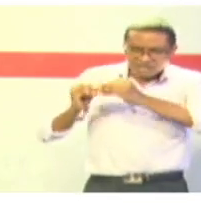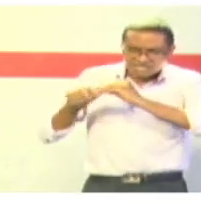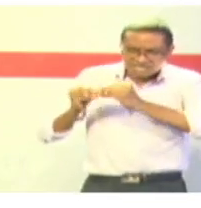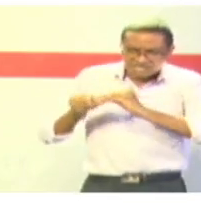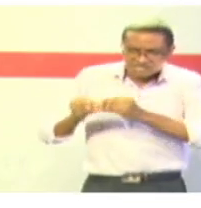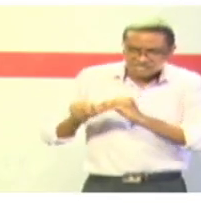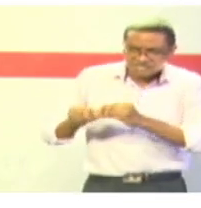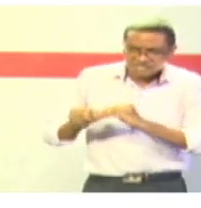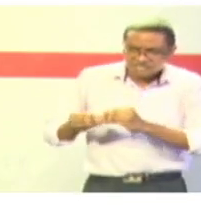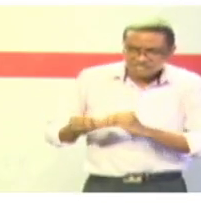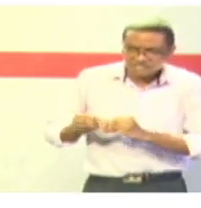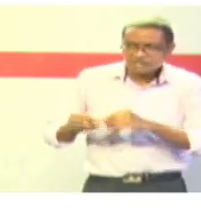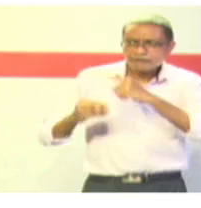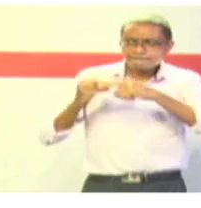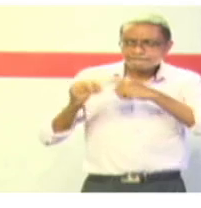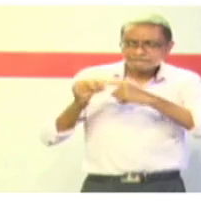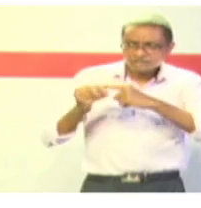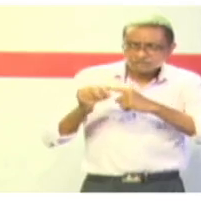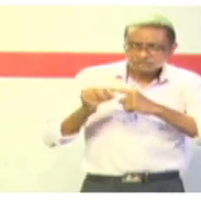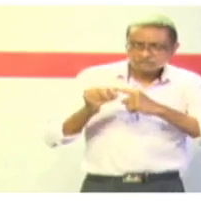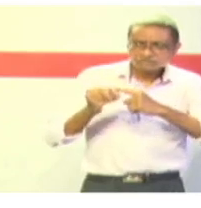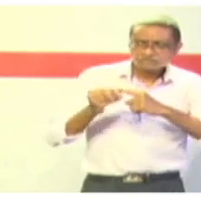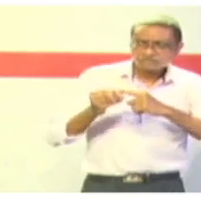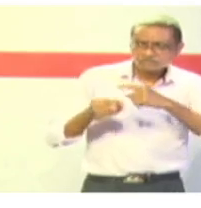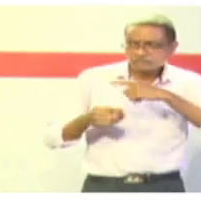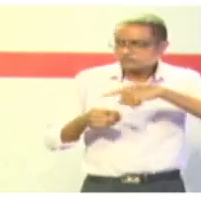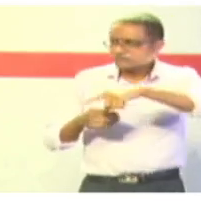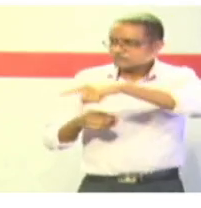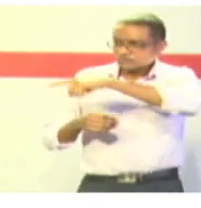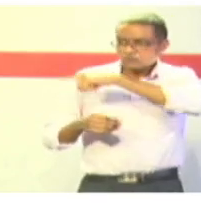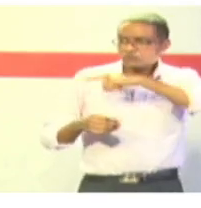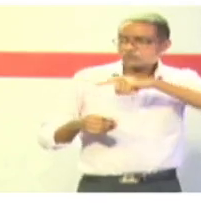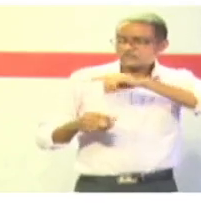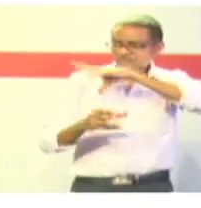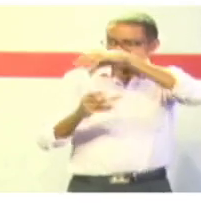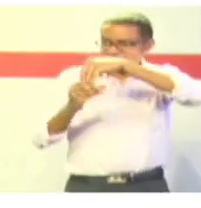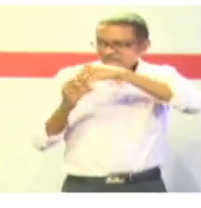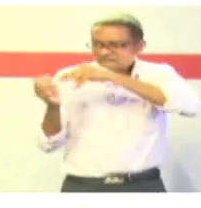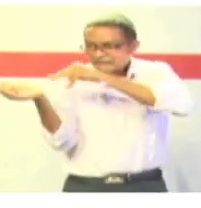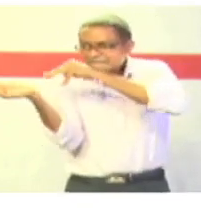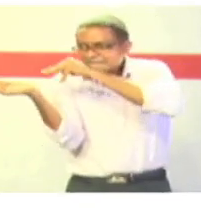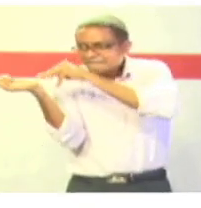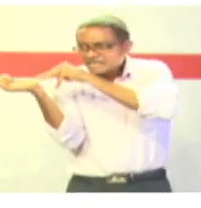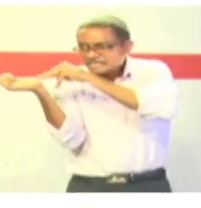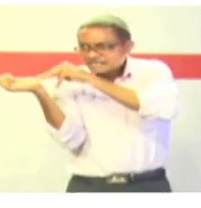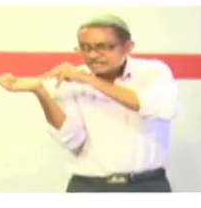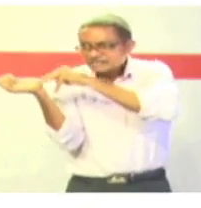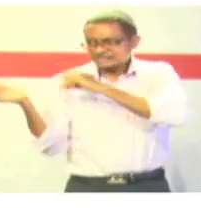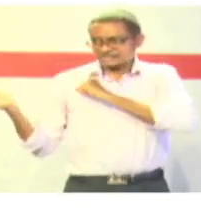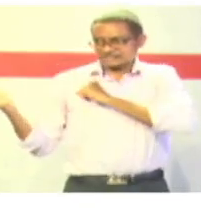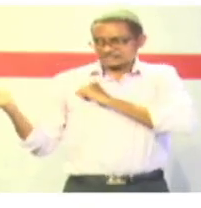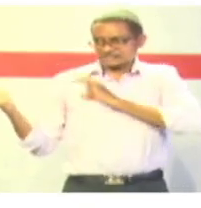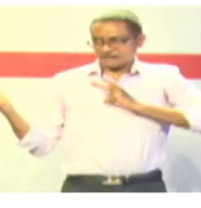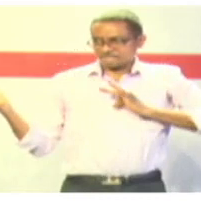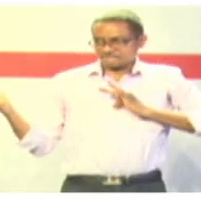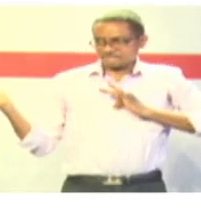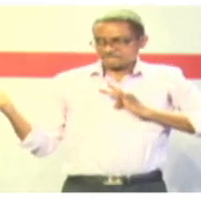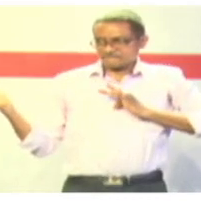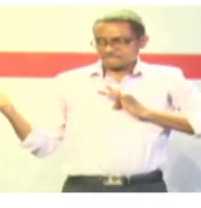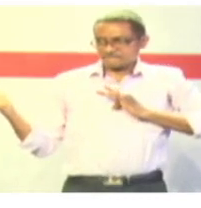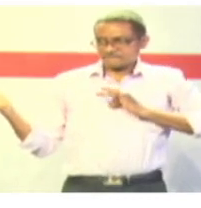in terms of vaccine uptake among your medical staff underneath the NCRHA,